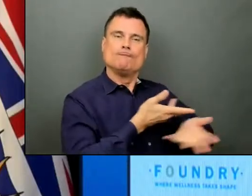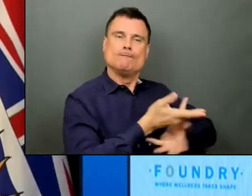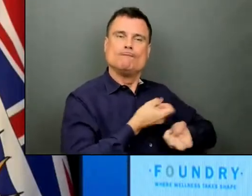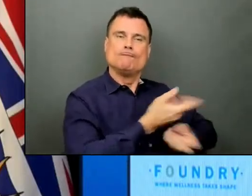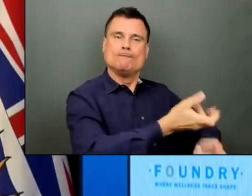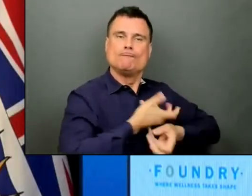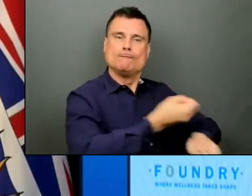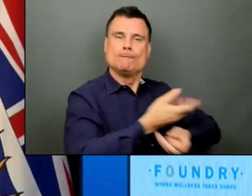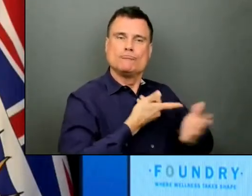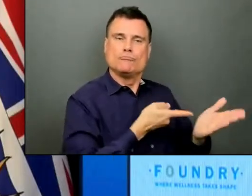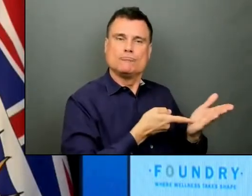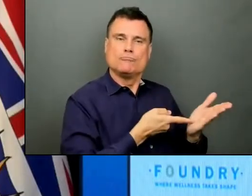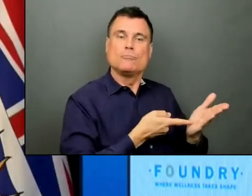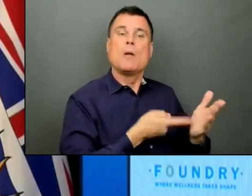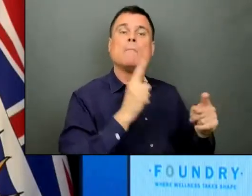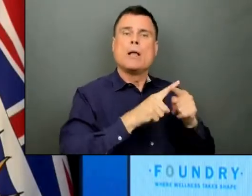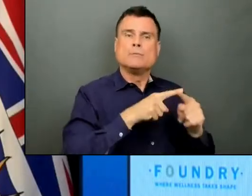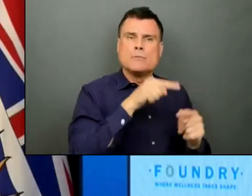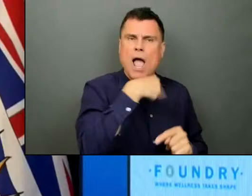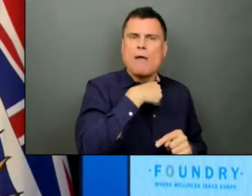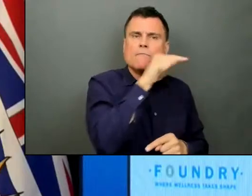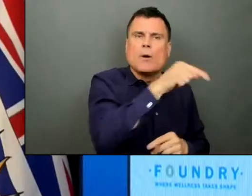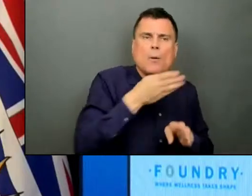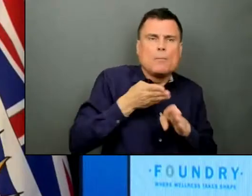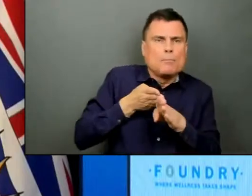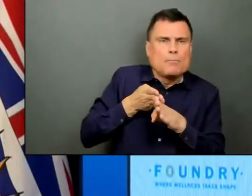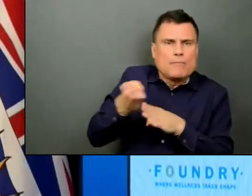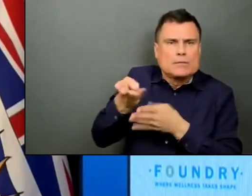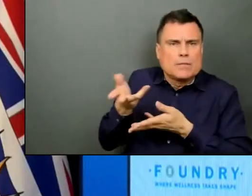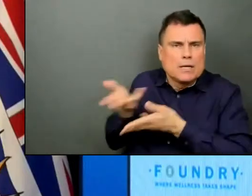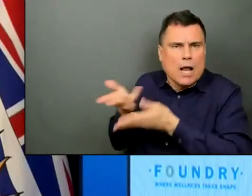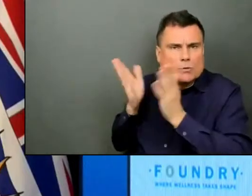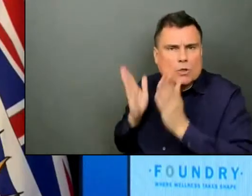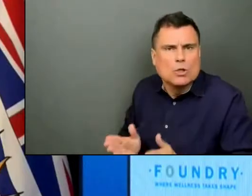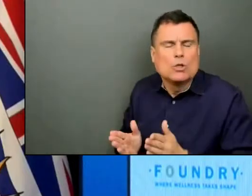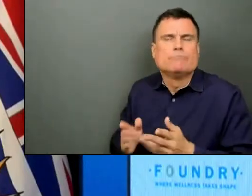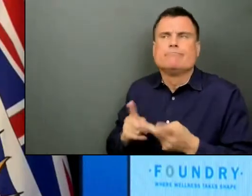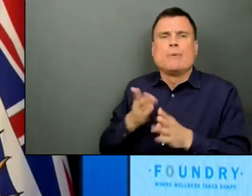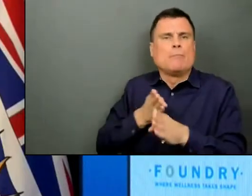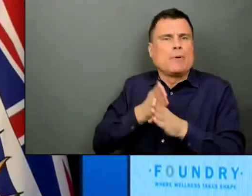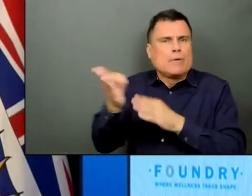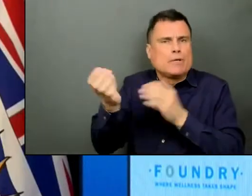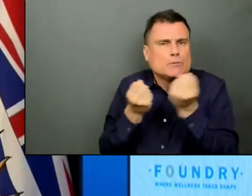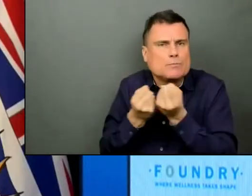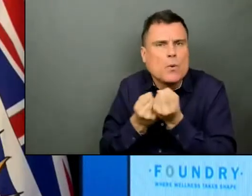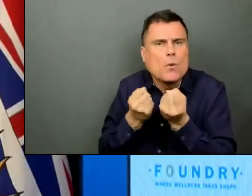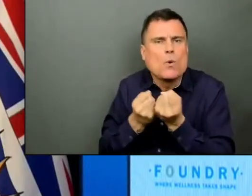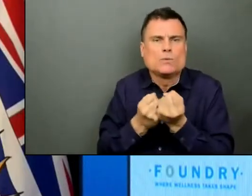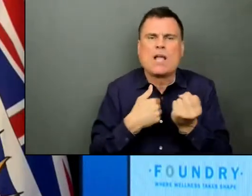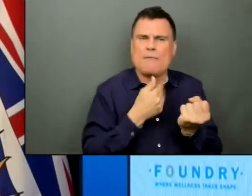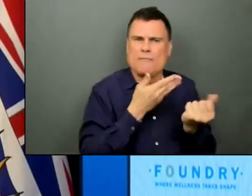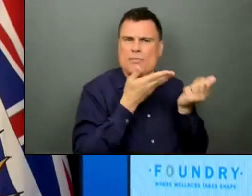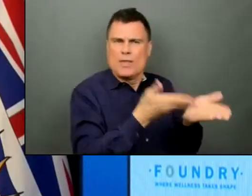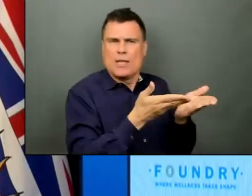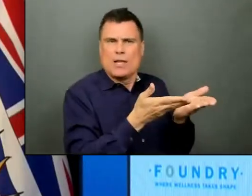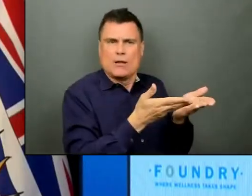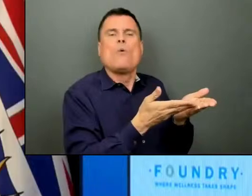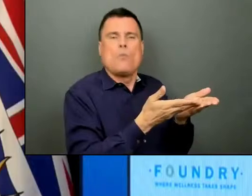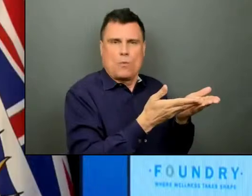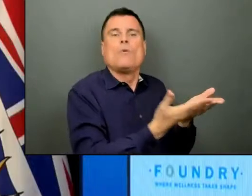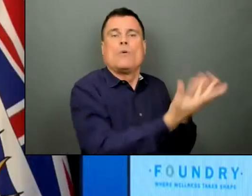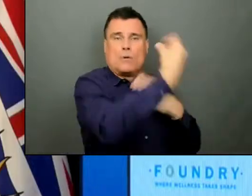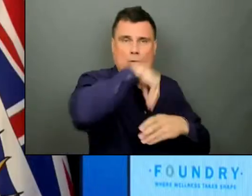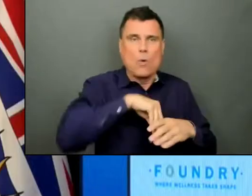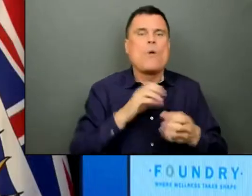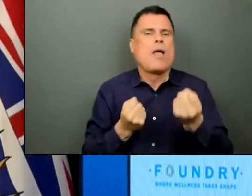This is a really important tool that is going to help youth overcome challenges and get back on the